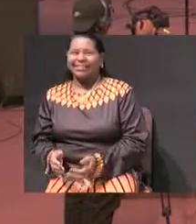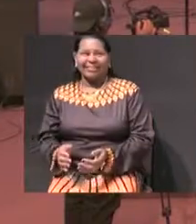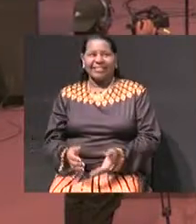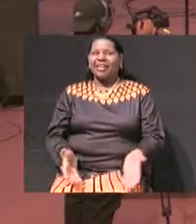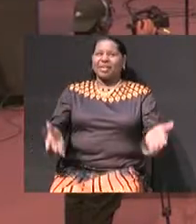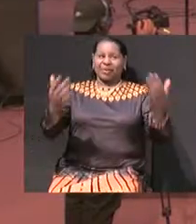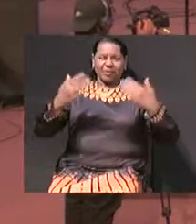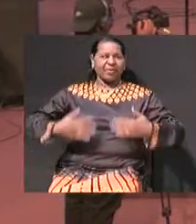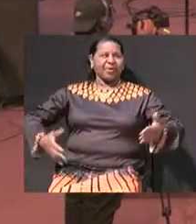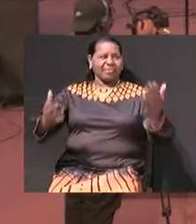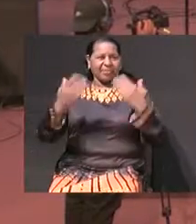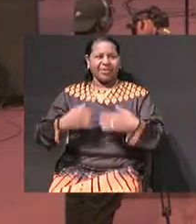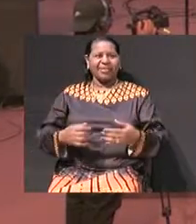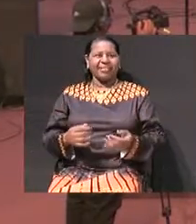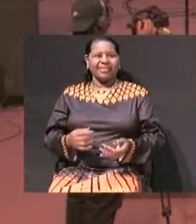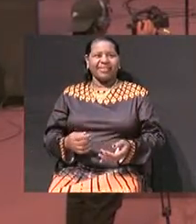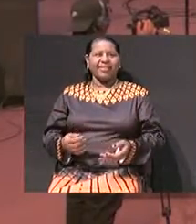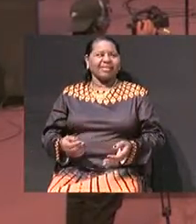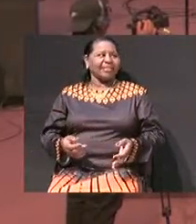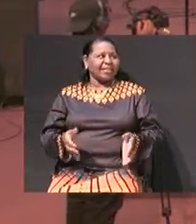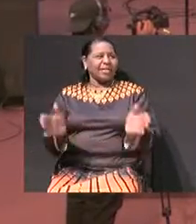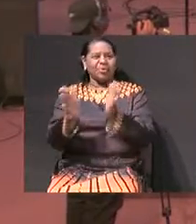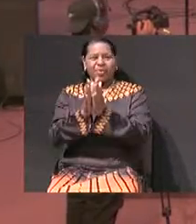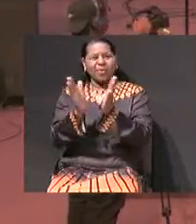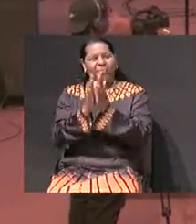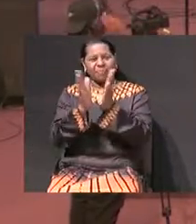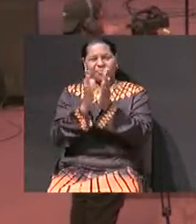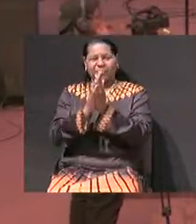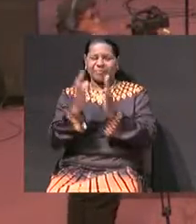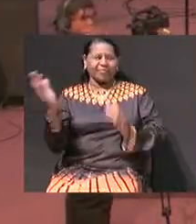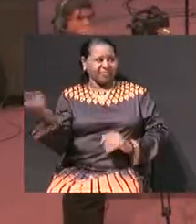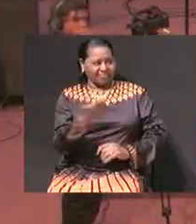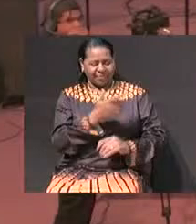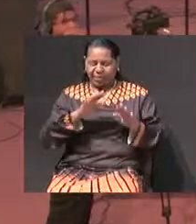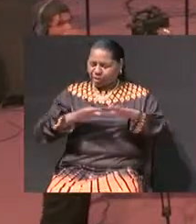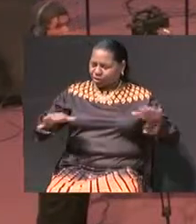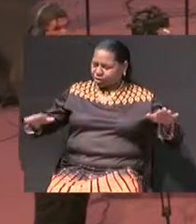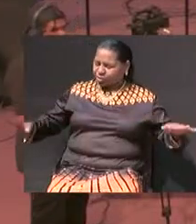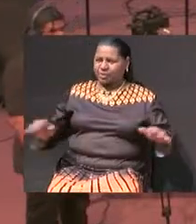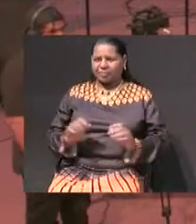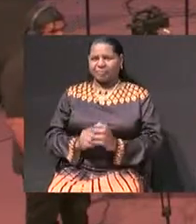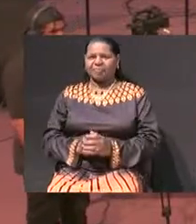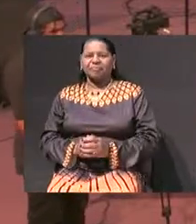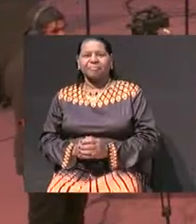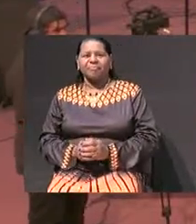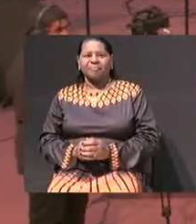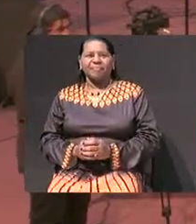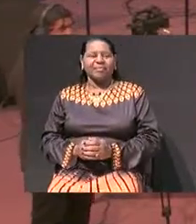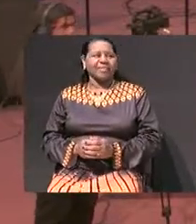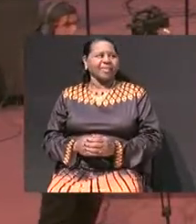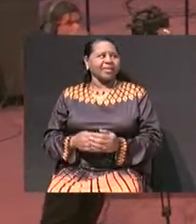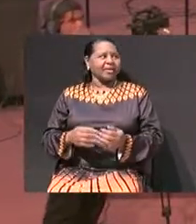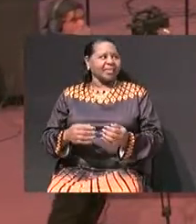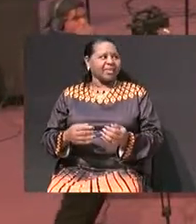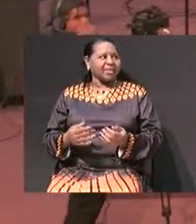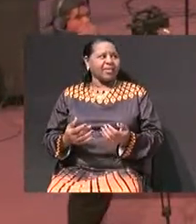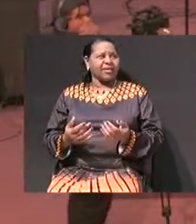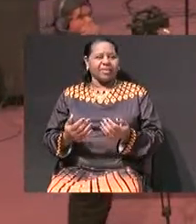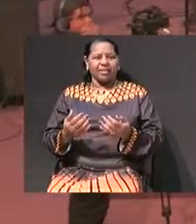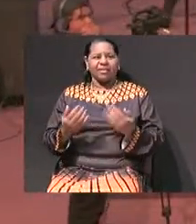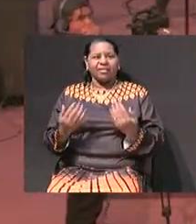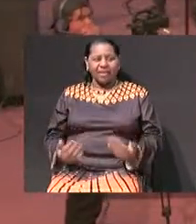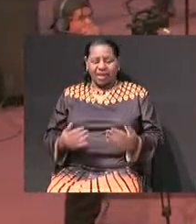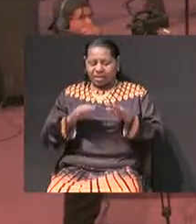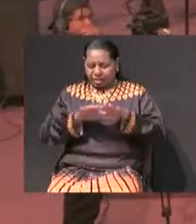on. This is how you test the thermometer of a church. You put the thermometer in the children's